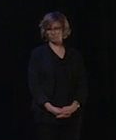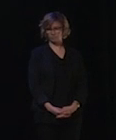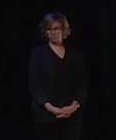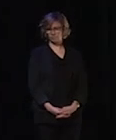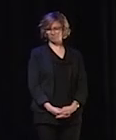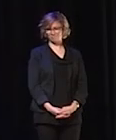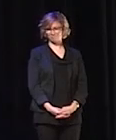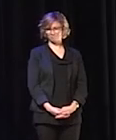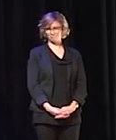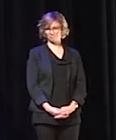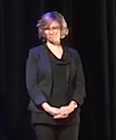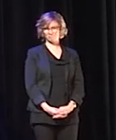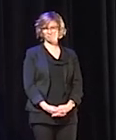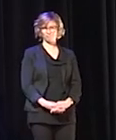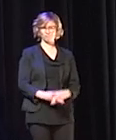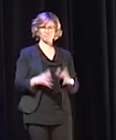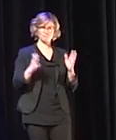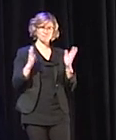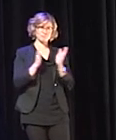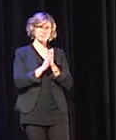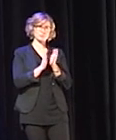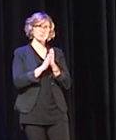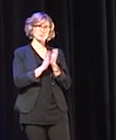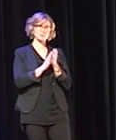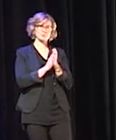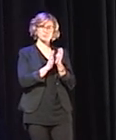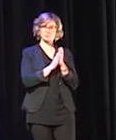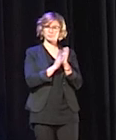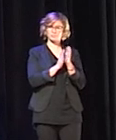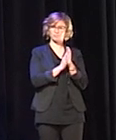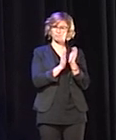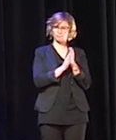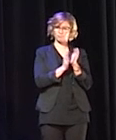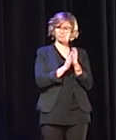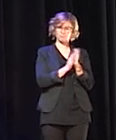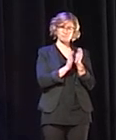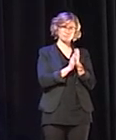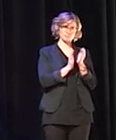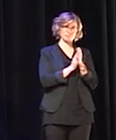Ha.